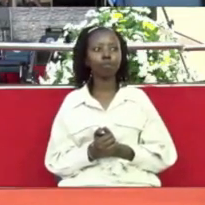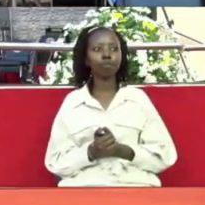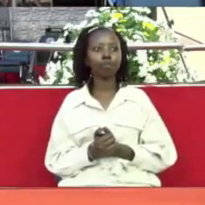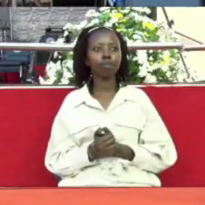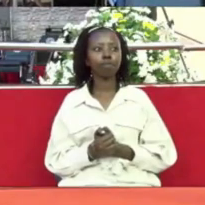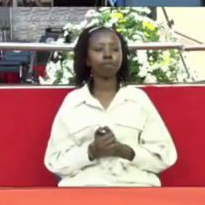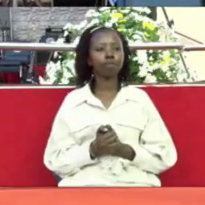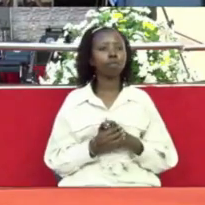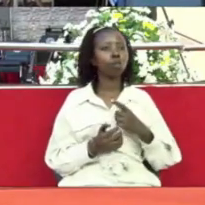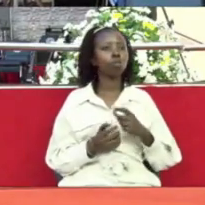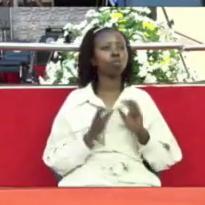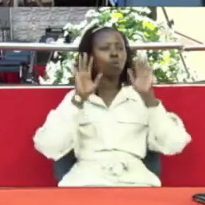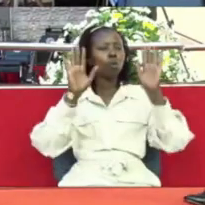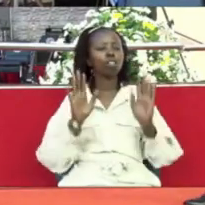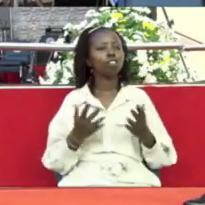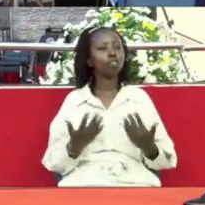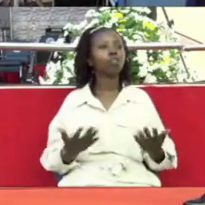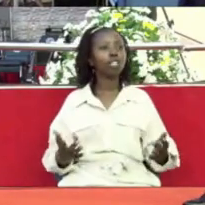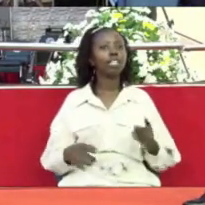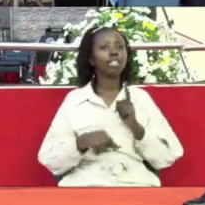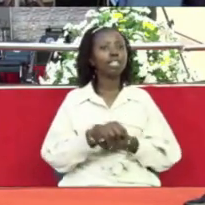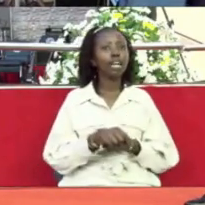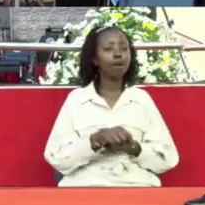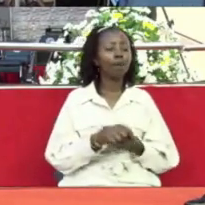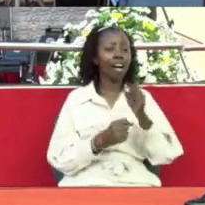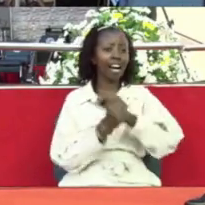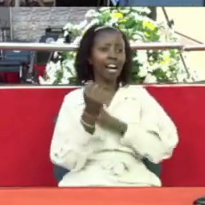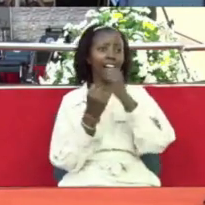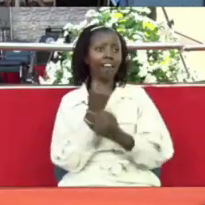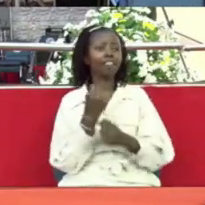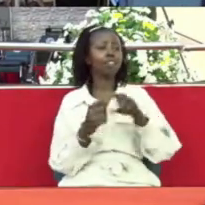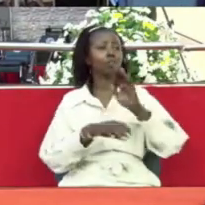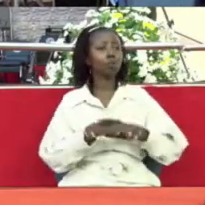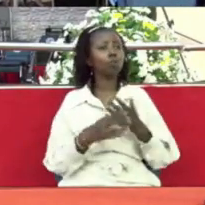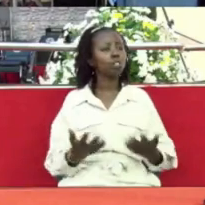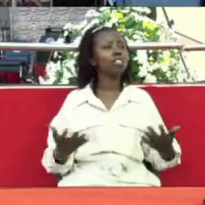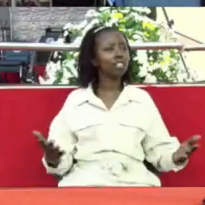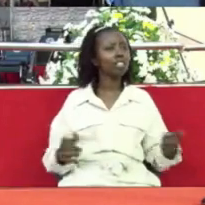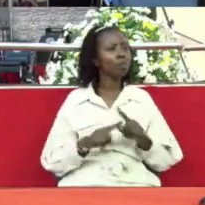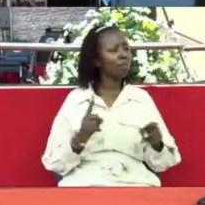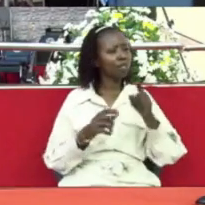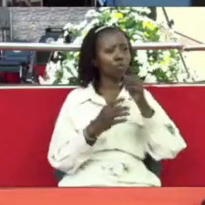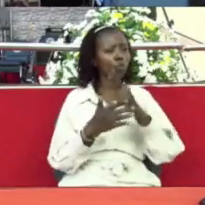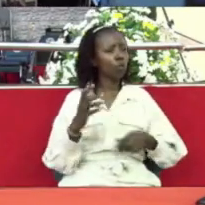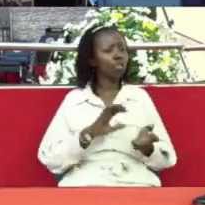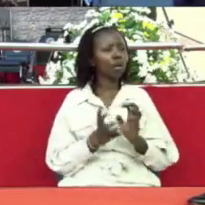And what a wonderful thing it is when we reap the good things we've sown, but what about the bad?